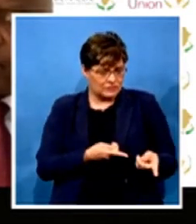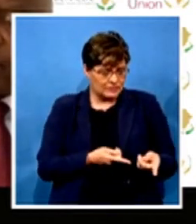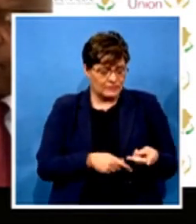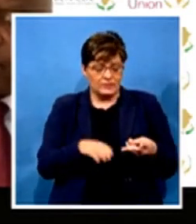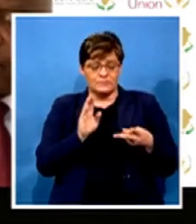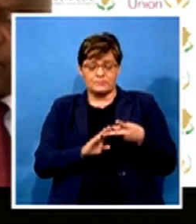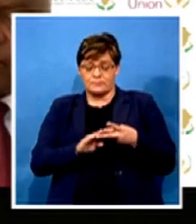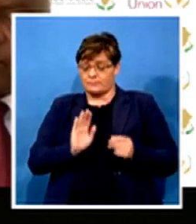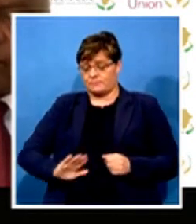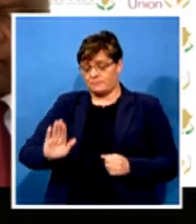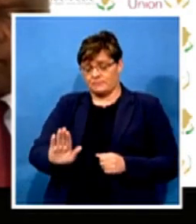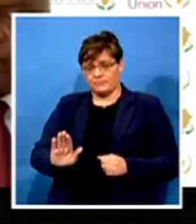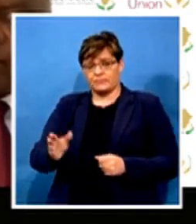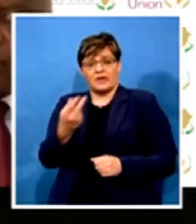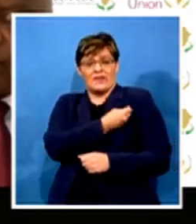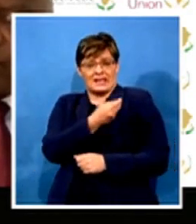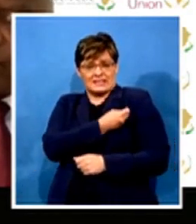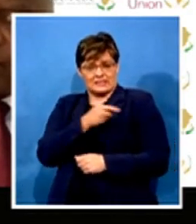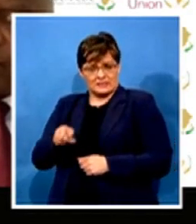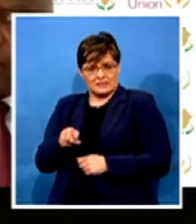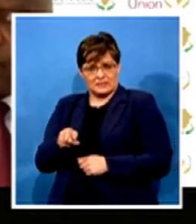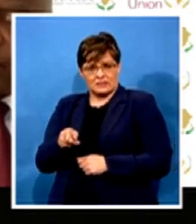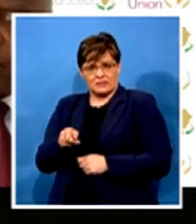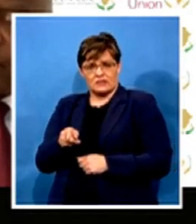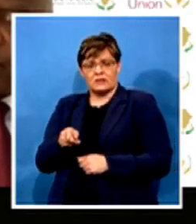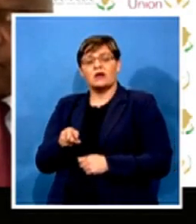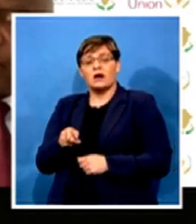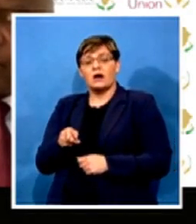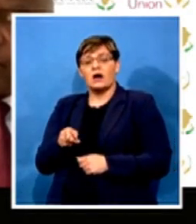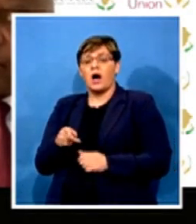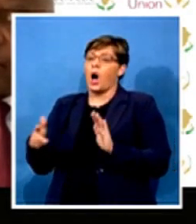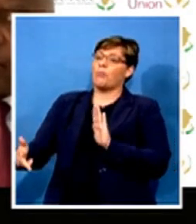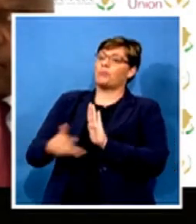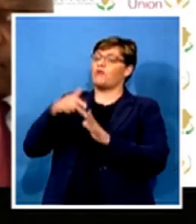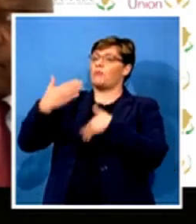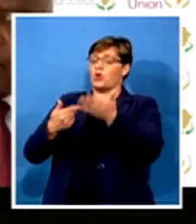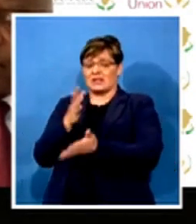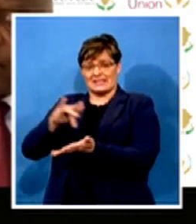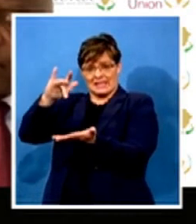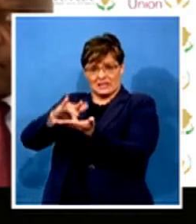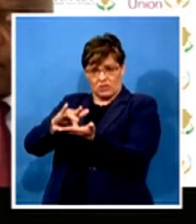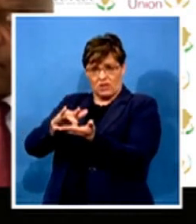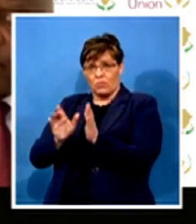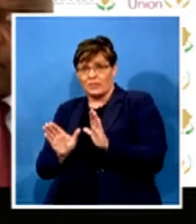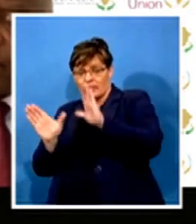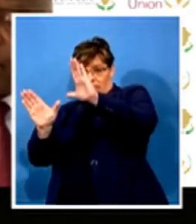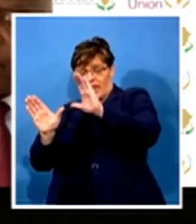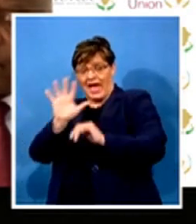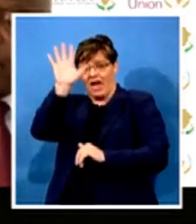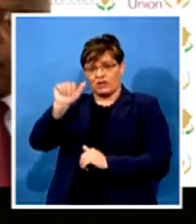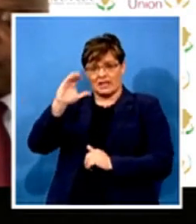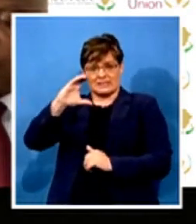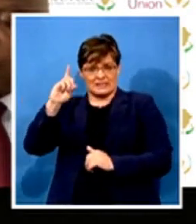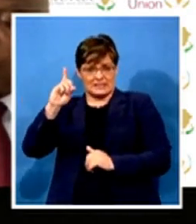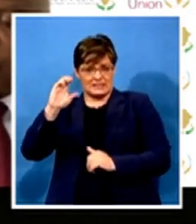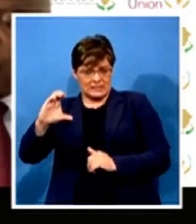a centralized approval process in the Africa CDC, or will it be approved country by